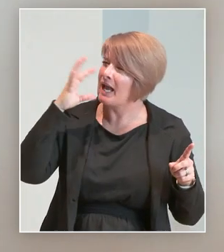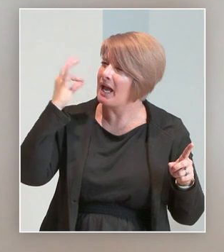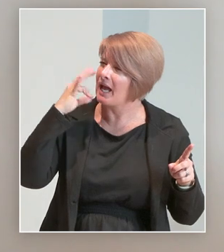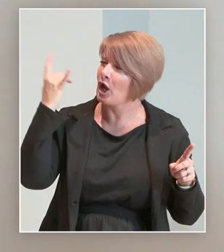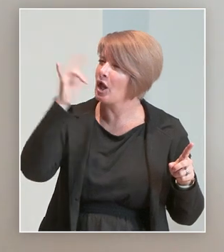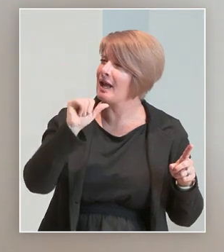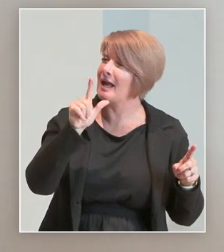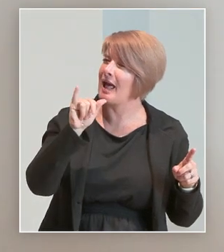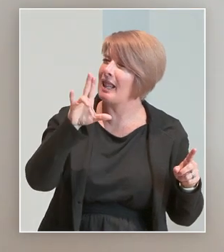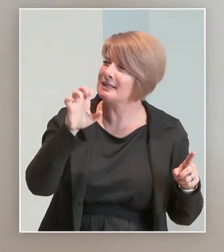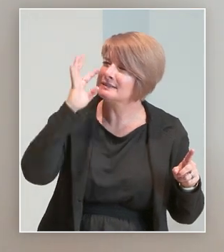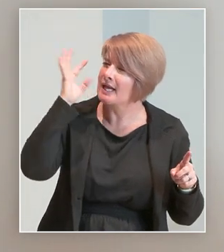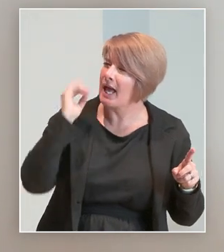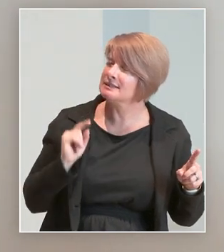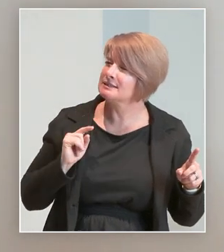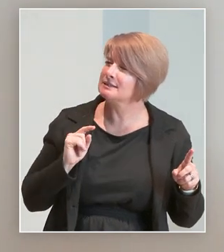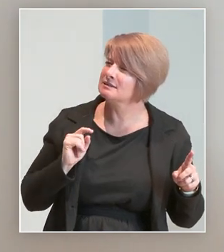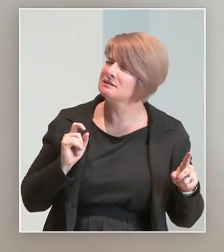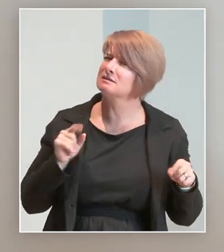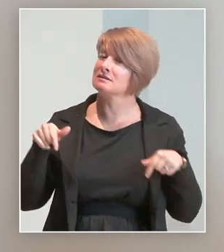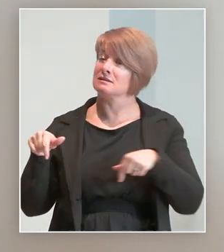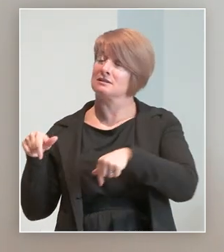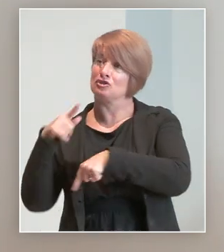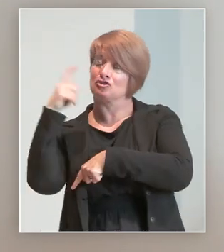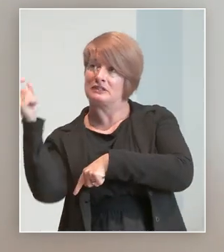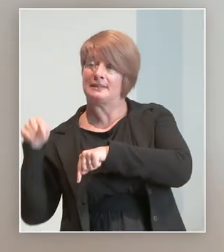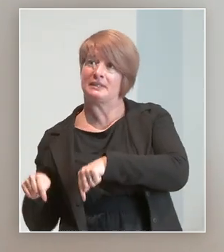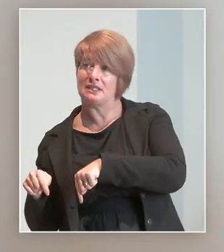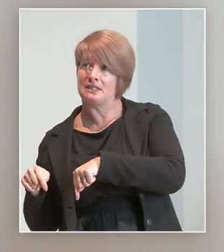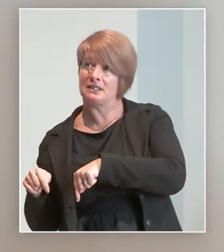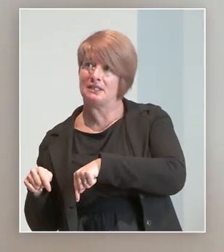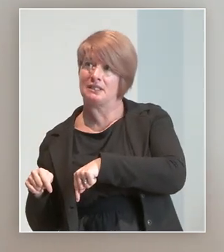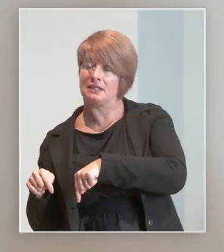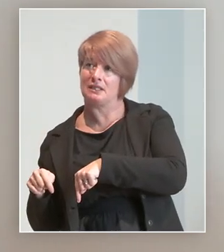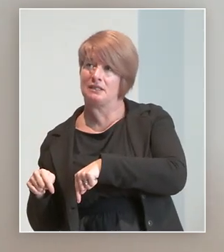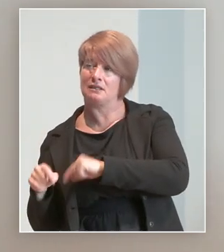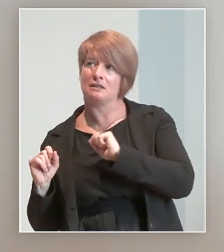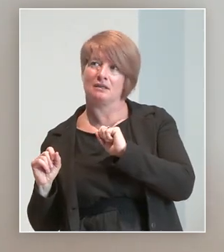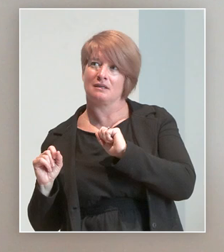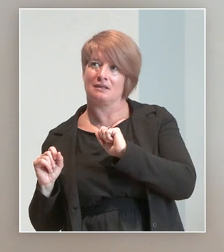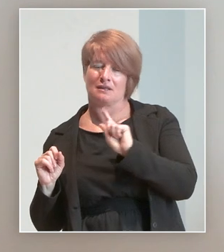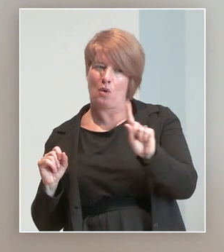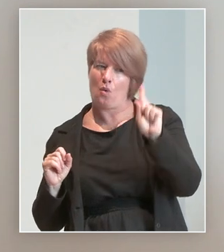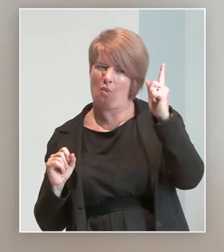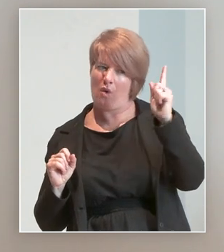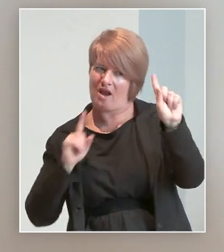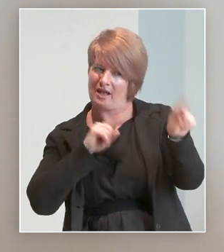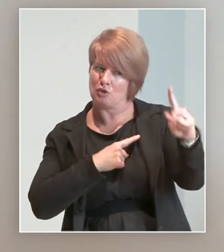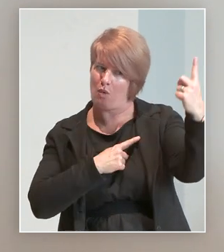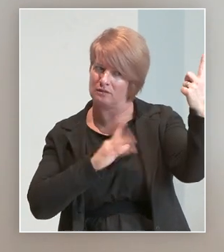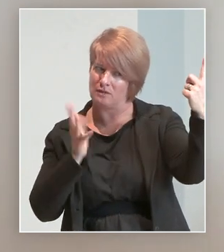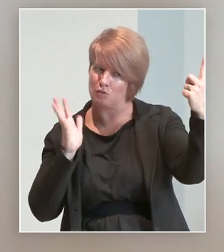like Alice's Cheshire Cat, except here in this dream, she only needs to know one important answer to a